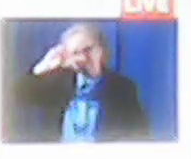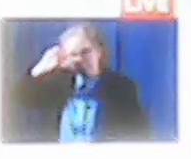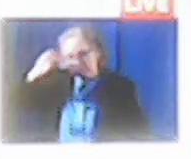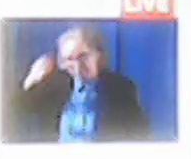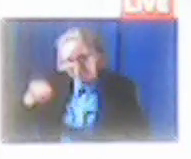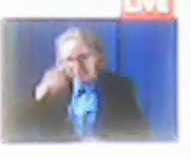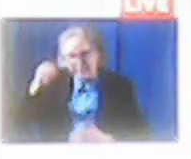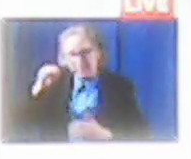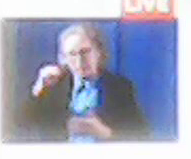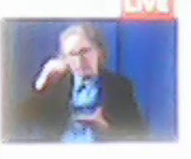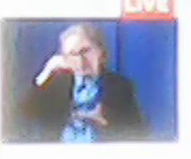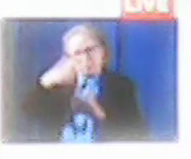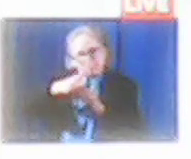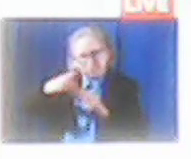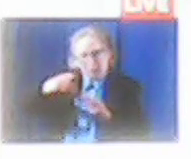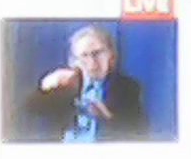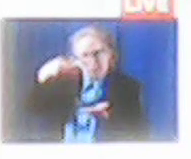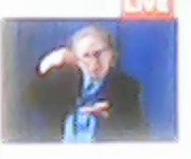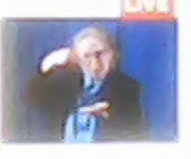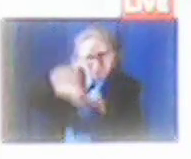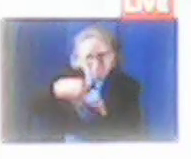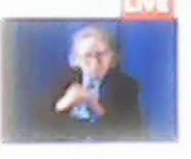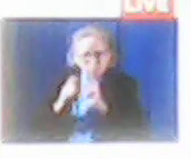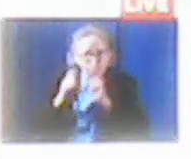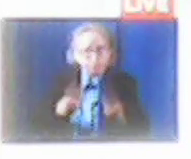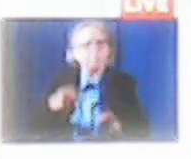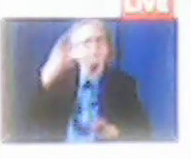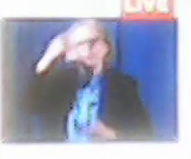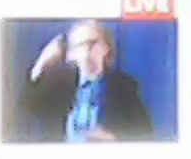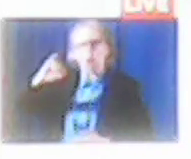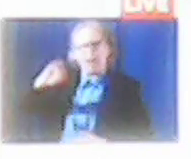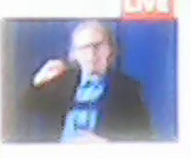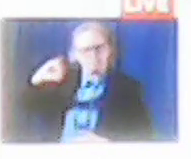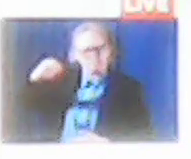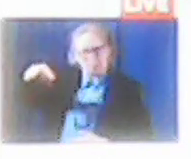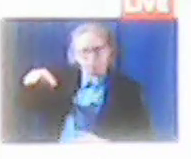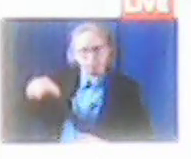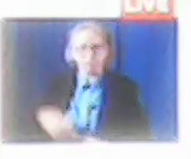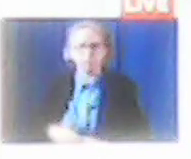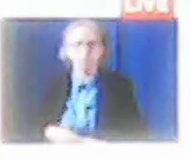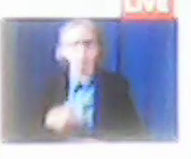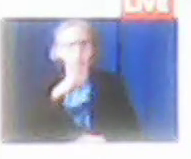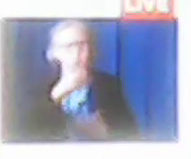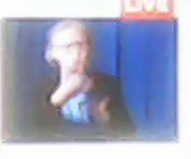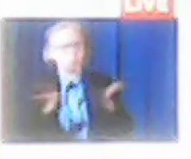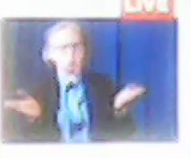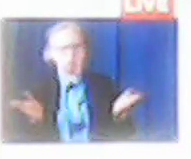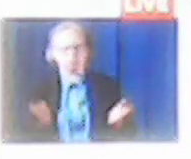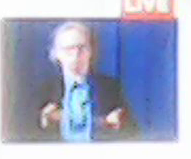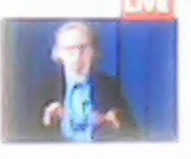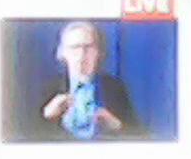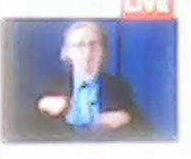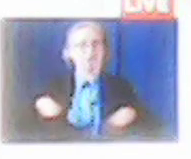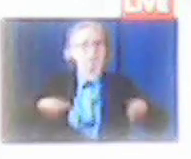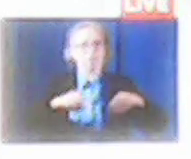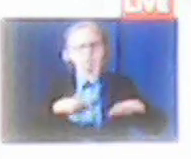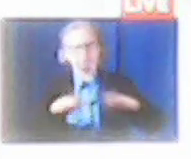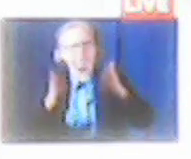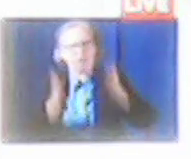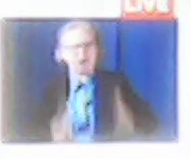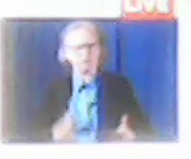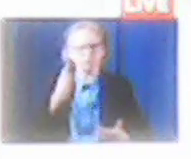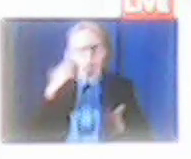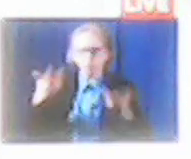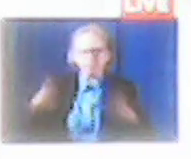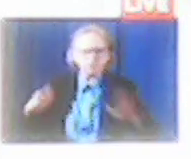that tech skills are an important part of landing those higher paying jobs that are part of our